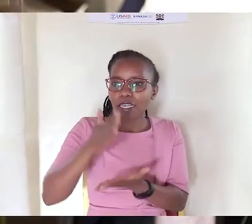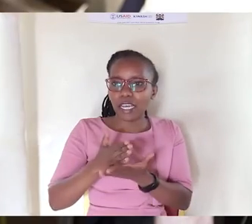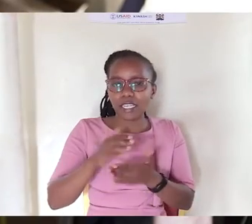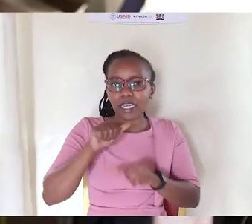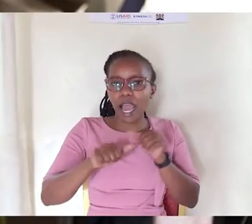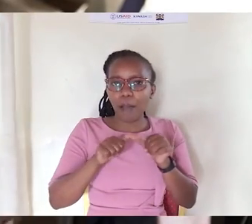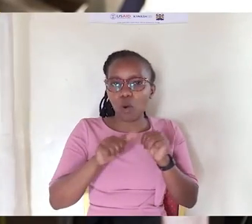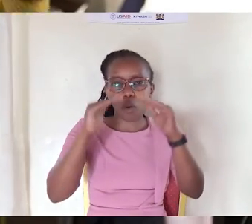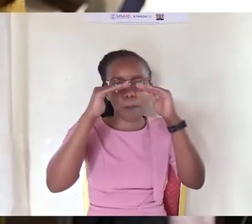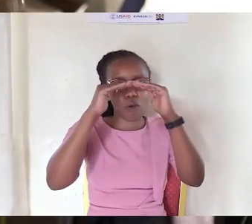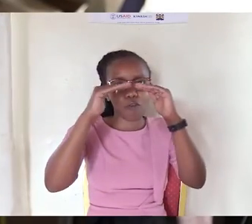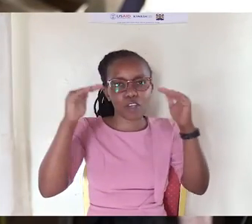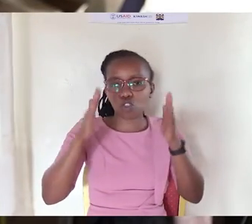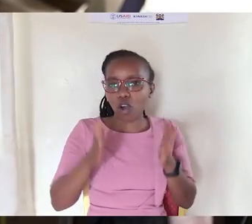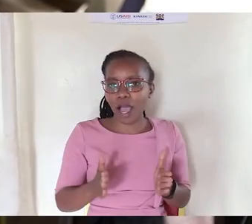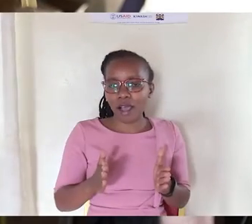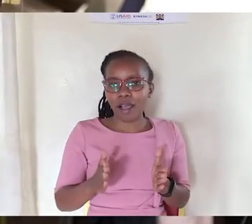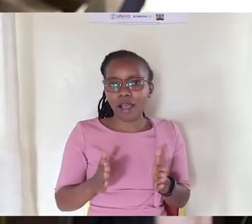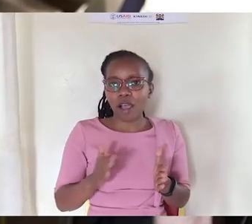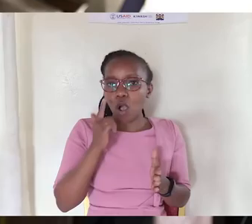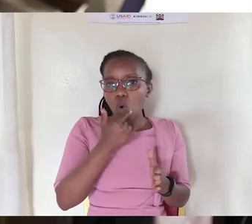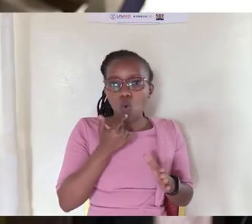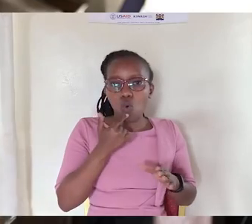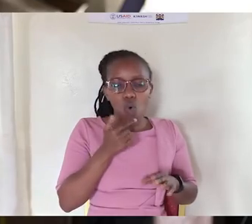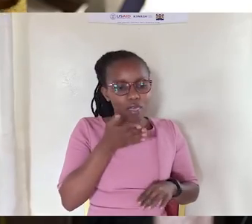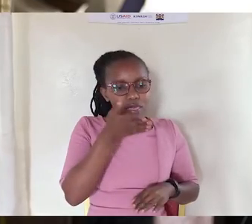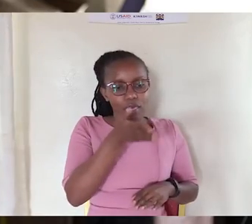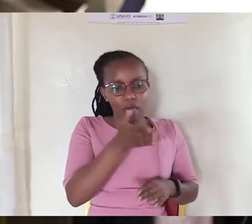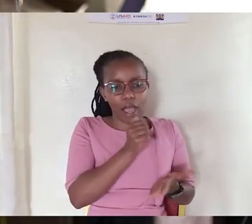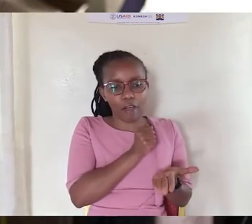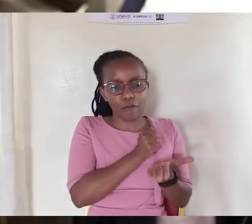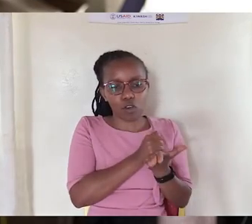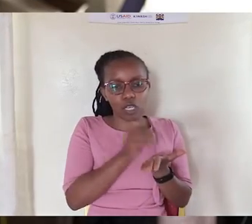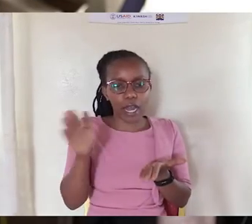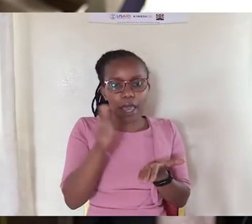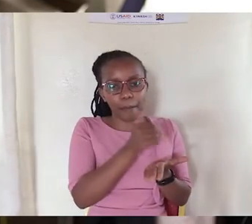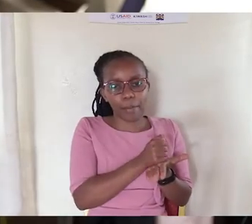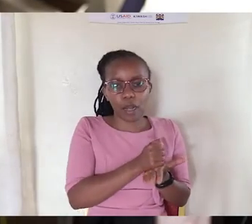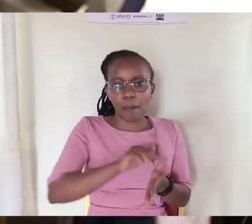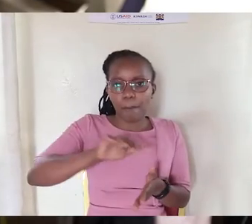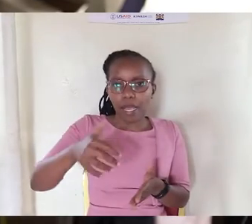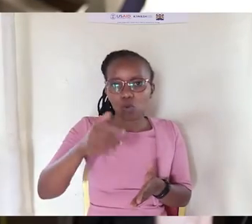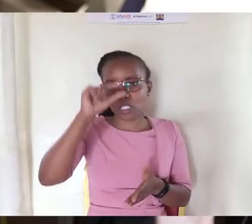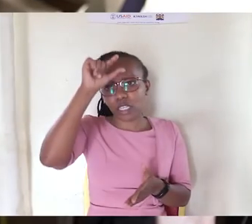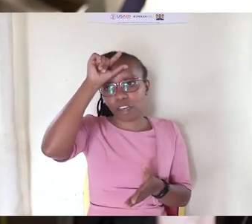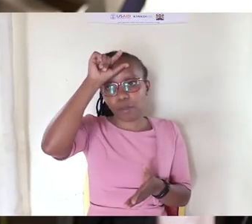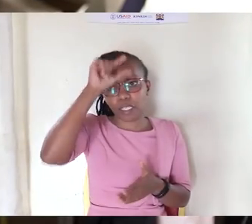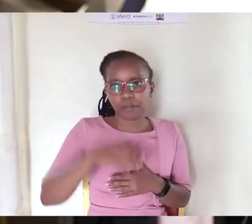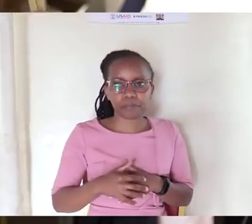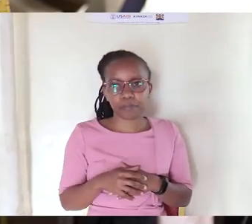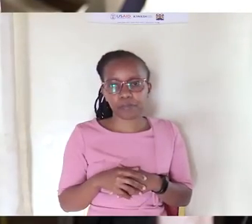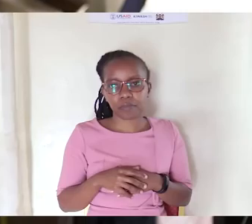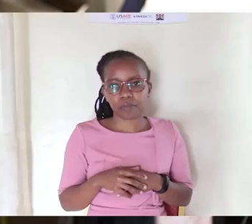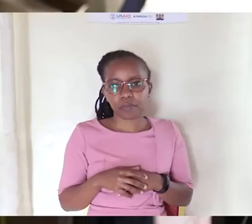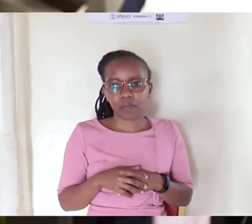the professional who is sitting in an office that is employed by a county government office.